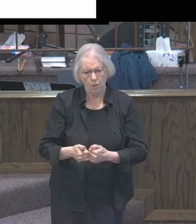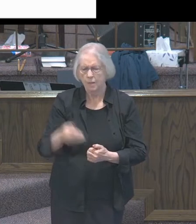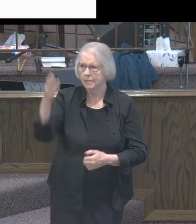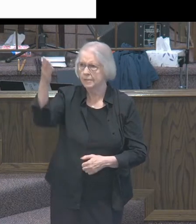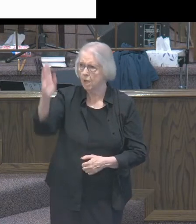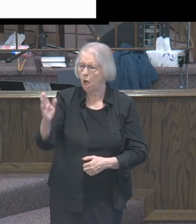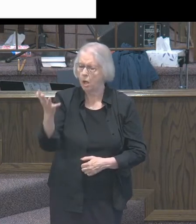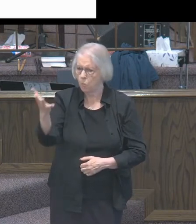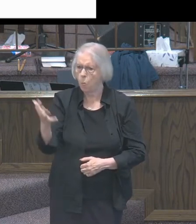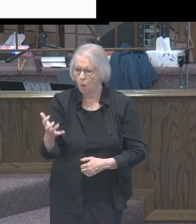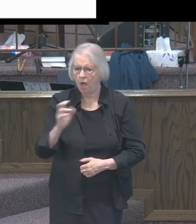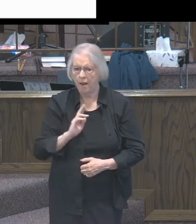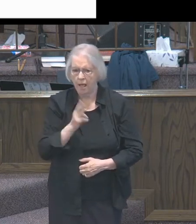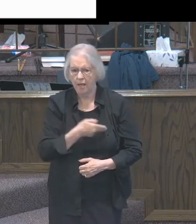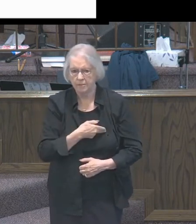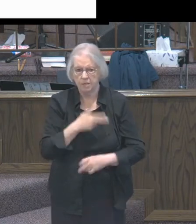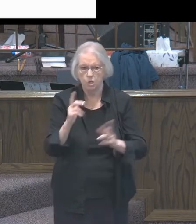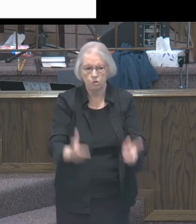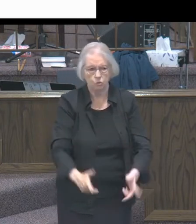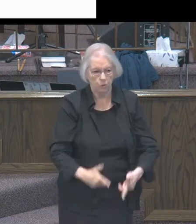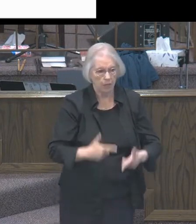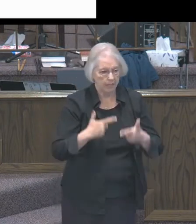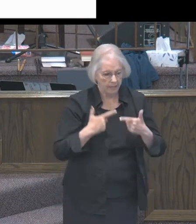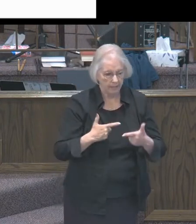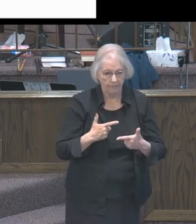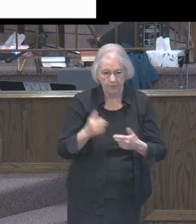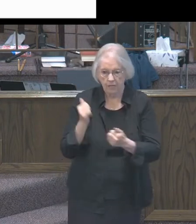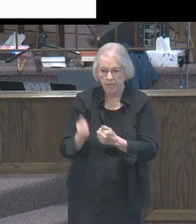that God values